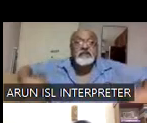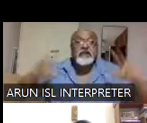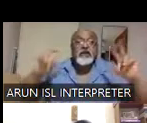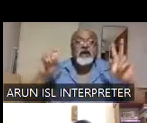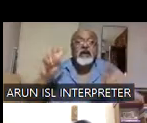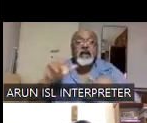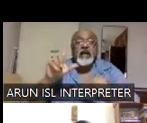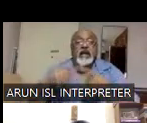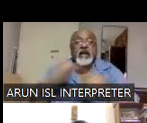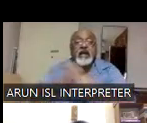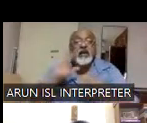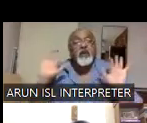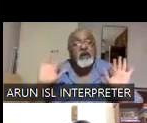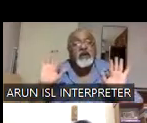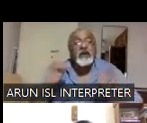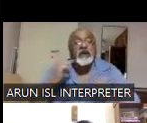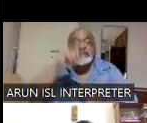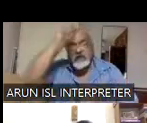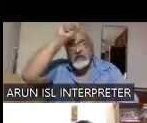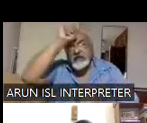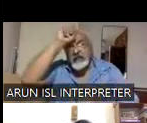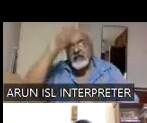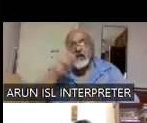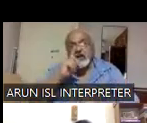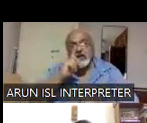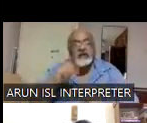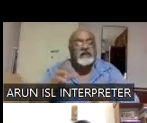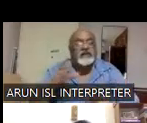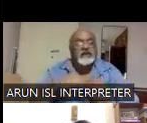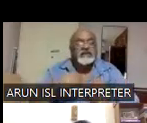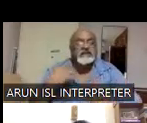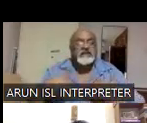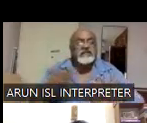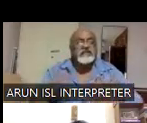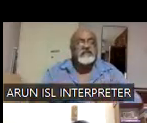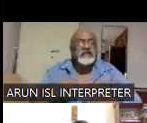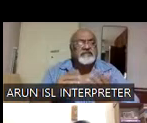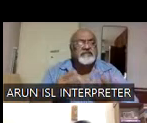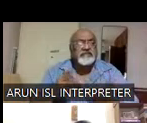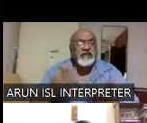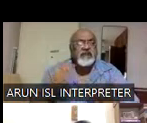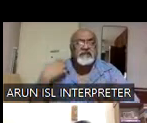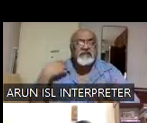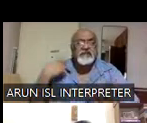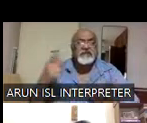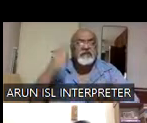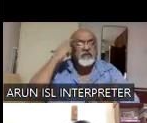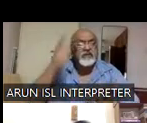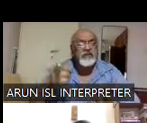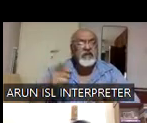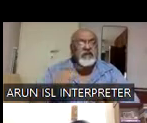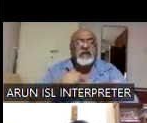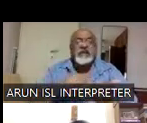legs. And she was from Germany. She had suffered from, I don't know if many of you have heard about